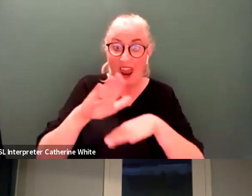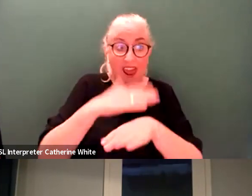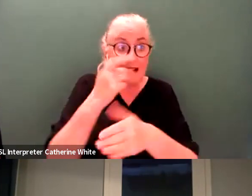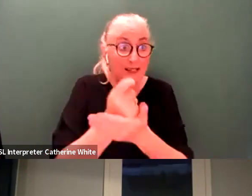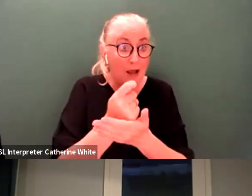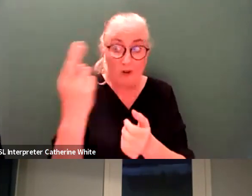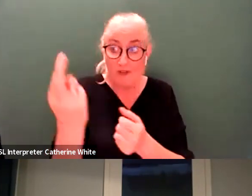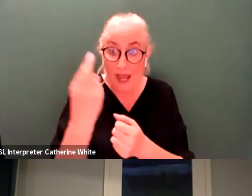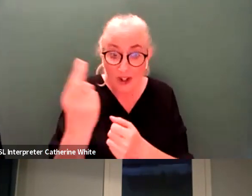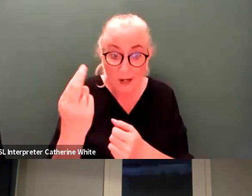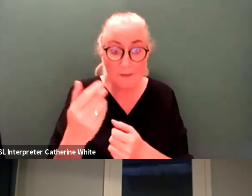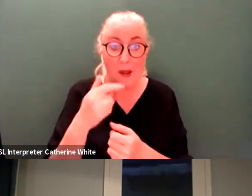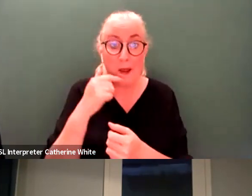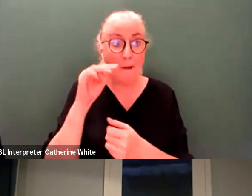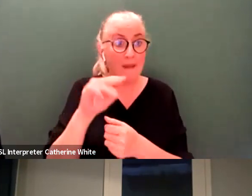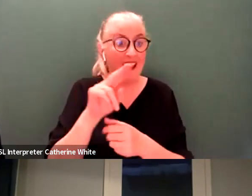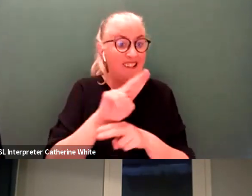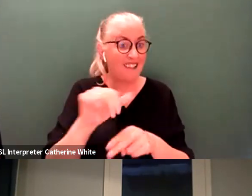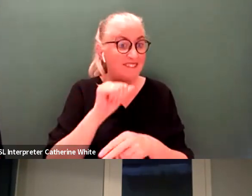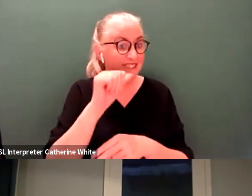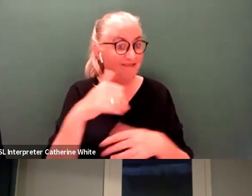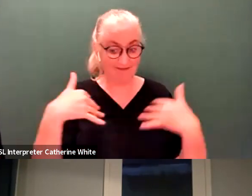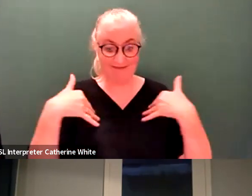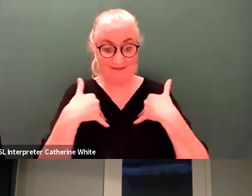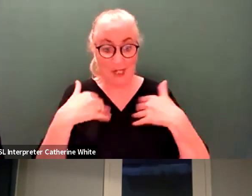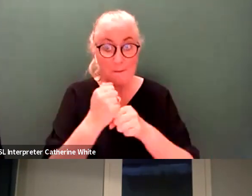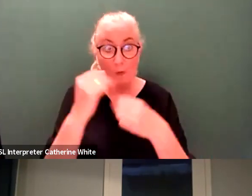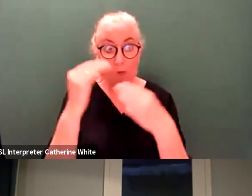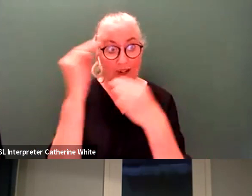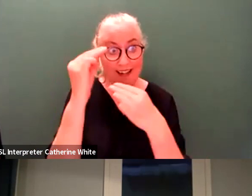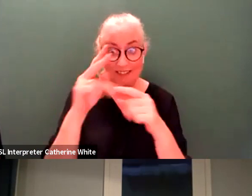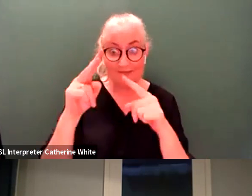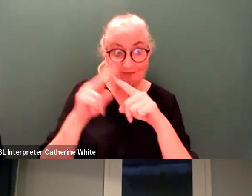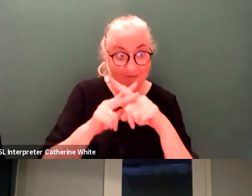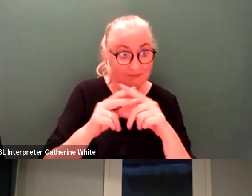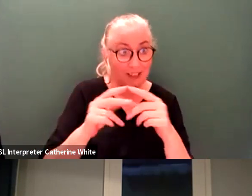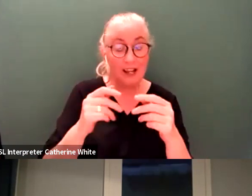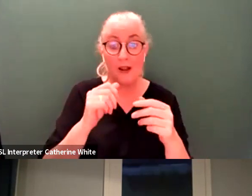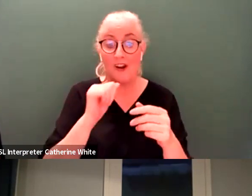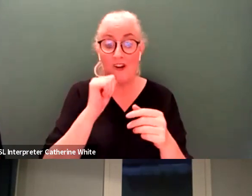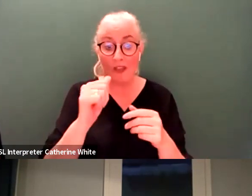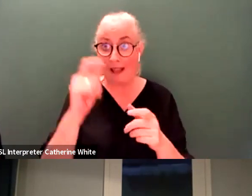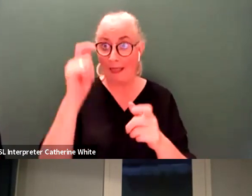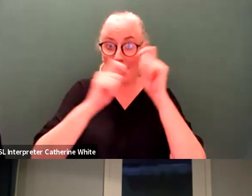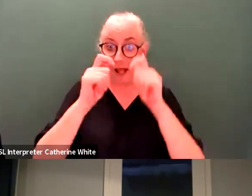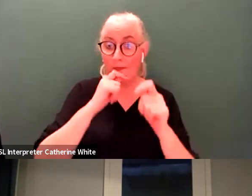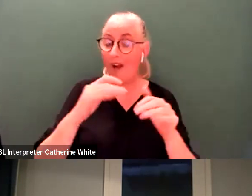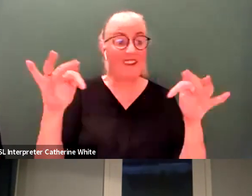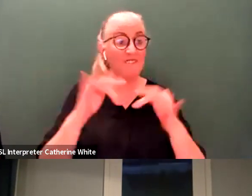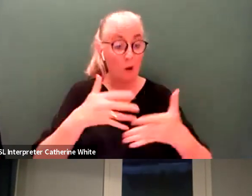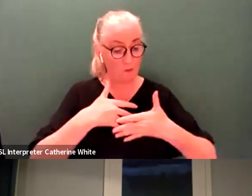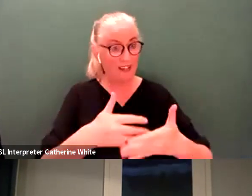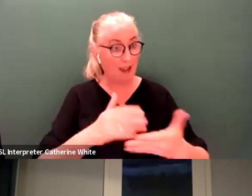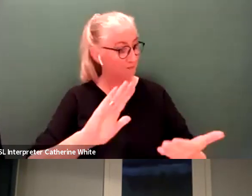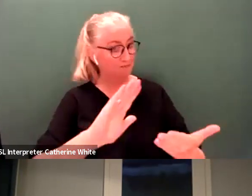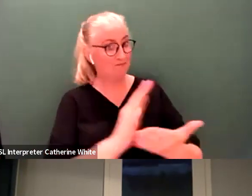relationships and may not need to have worried about the use of protection, and may not even think about it because the fear of pregnancy is now gone. So